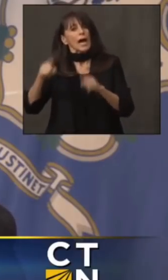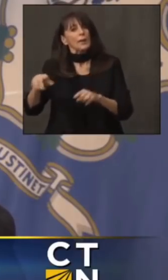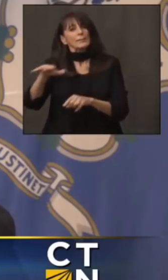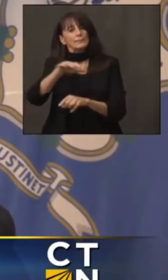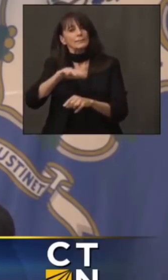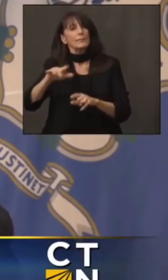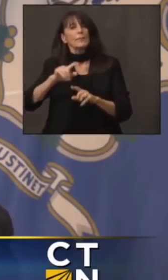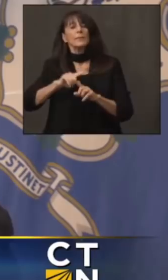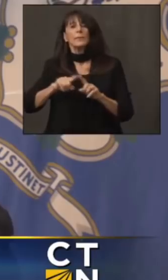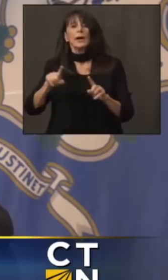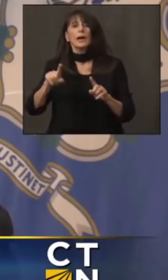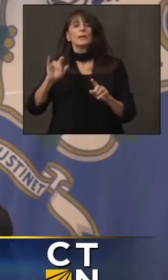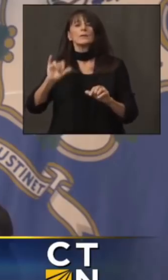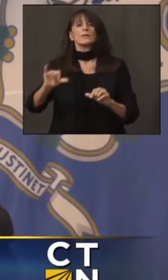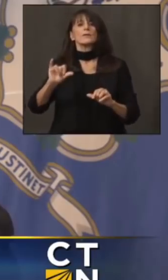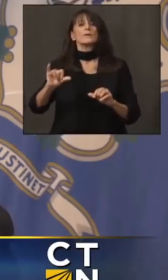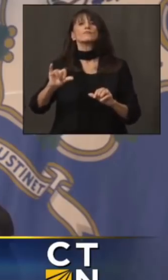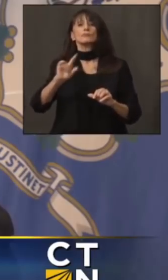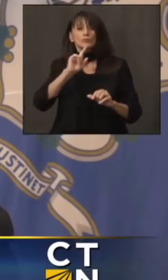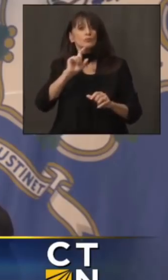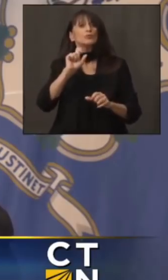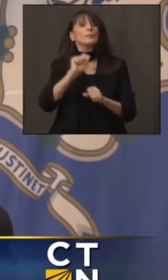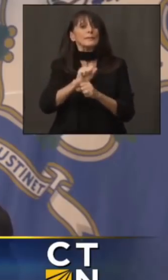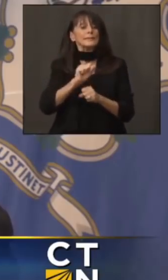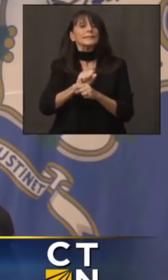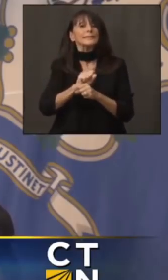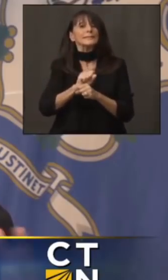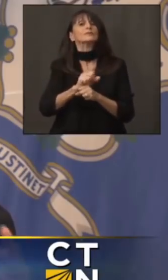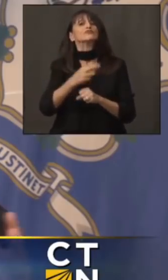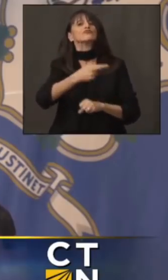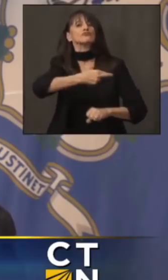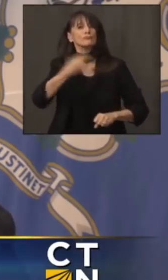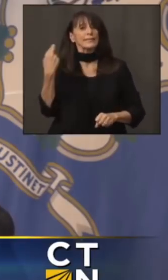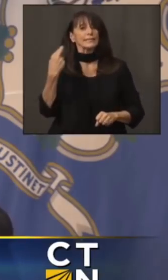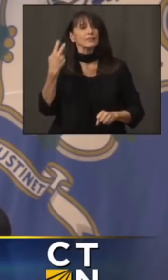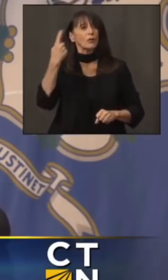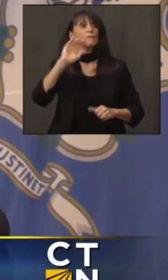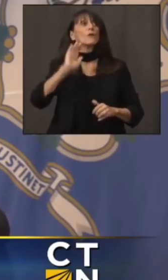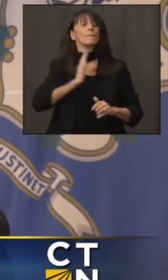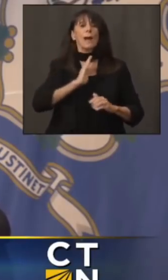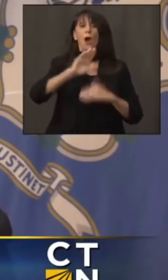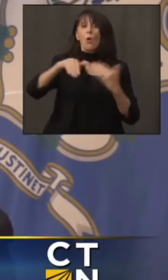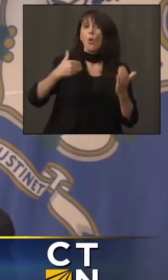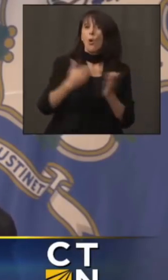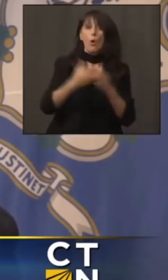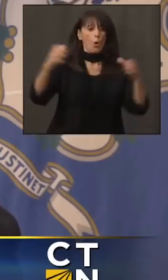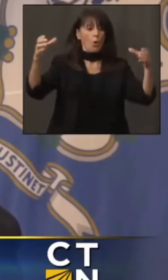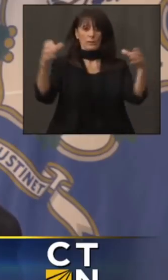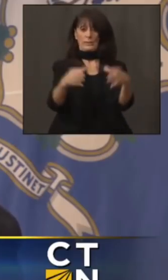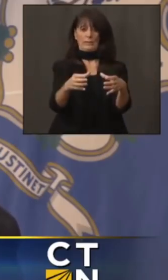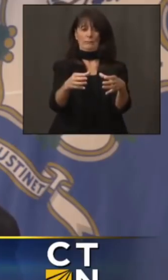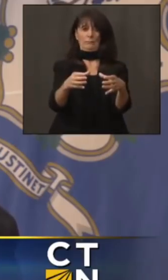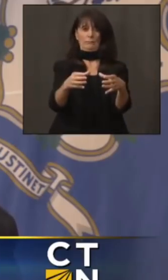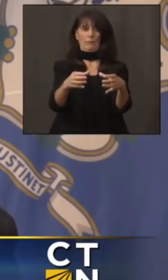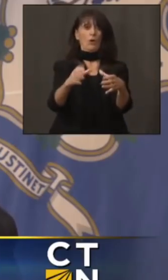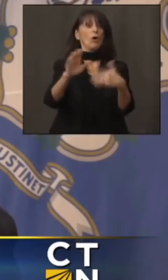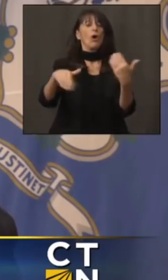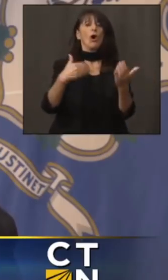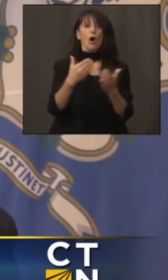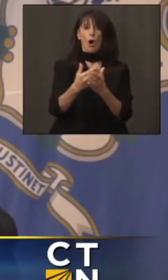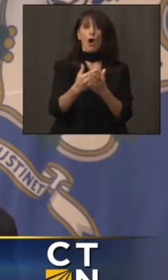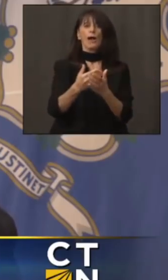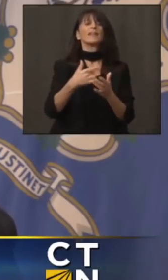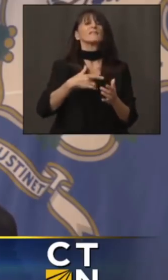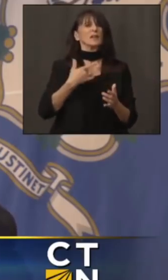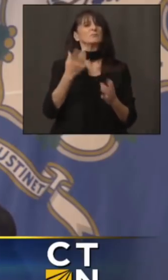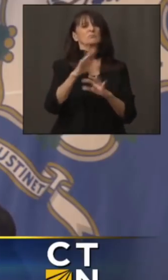they just realized that how much risk there is. So I think for our entire team, we thought together as a group that made an awful lot